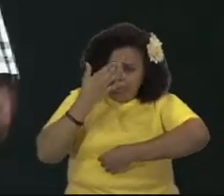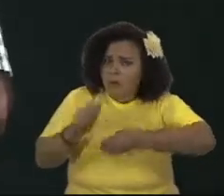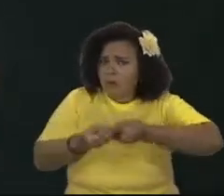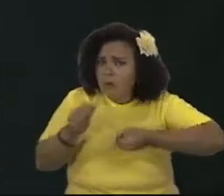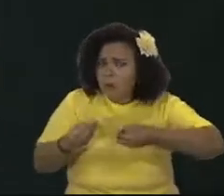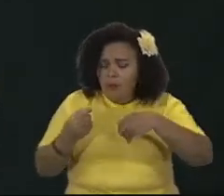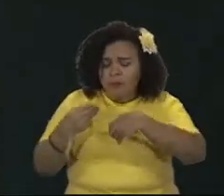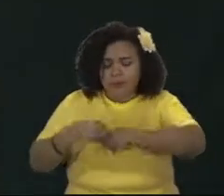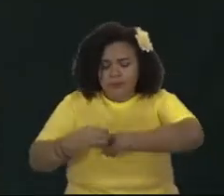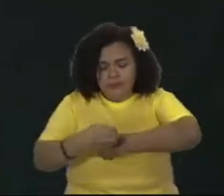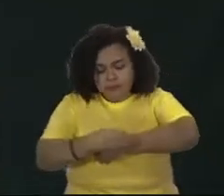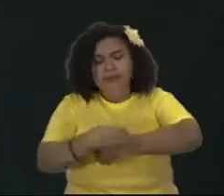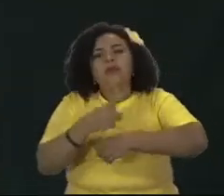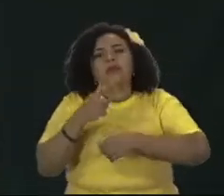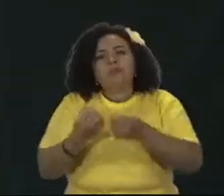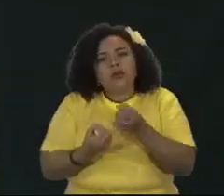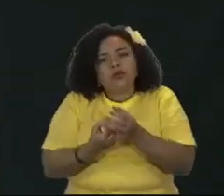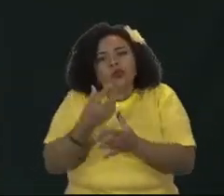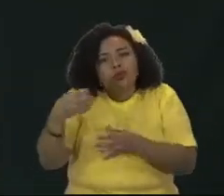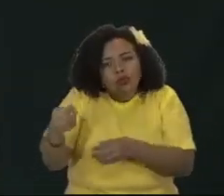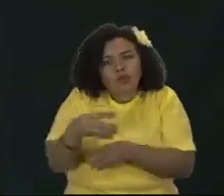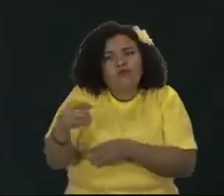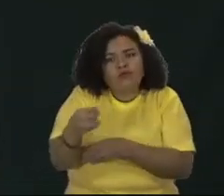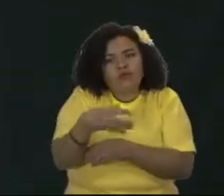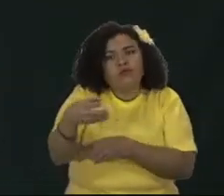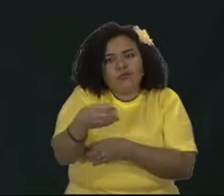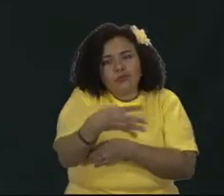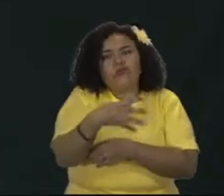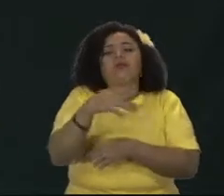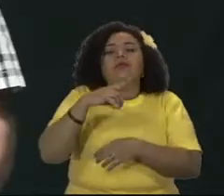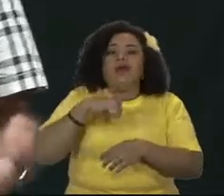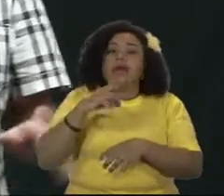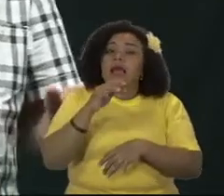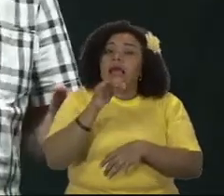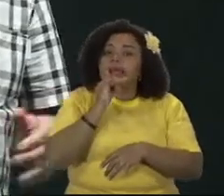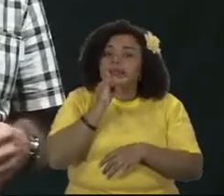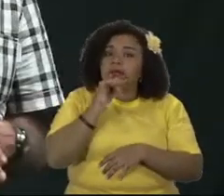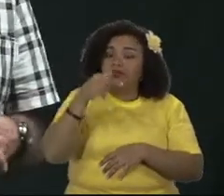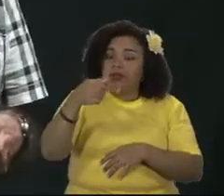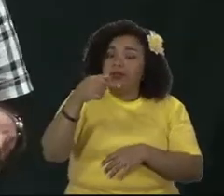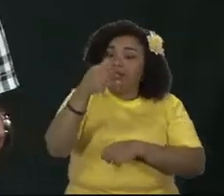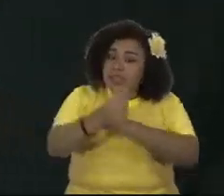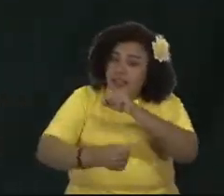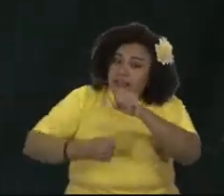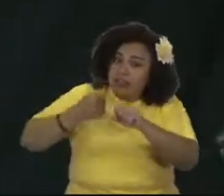our cells is always reproducing. Each 7 years,